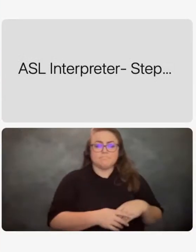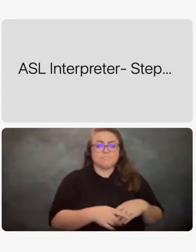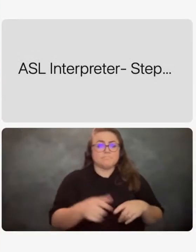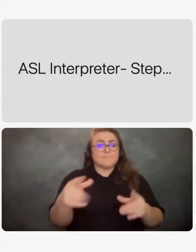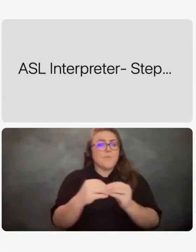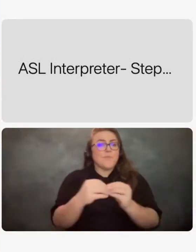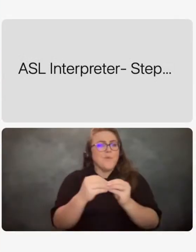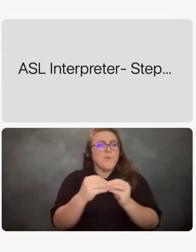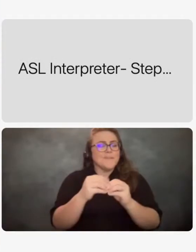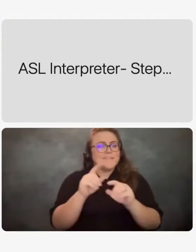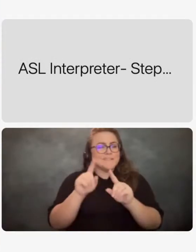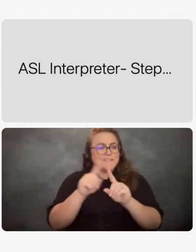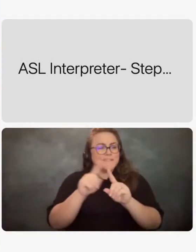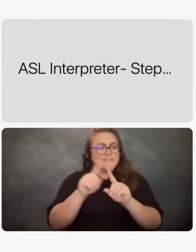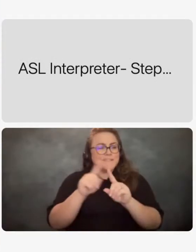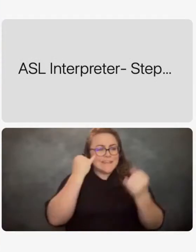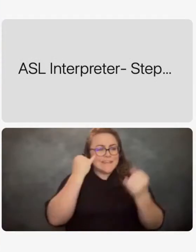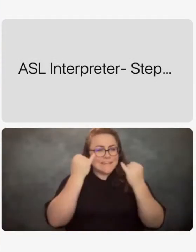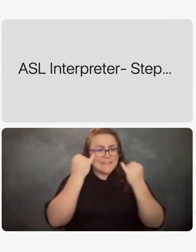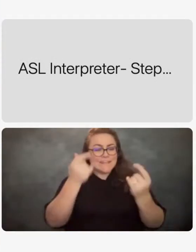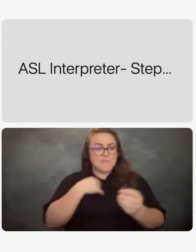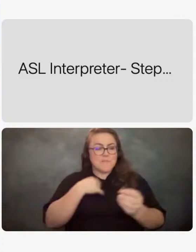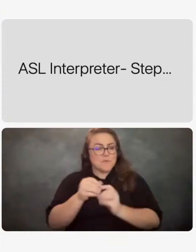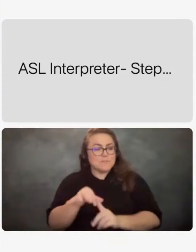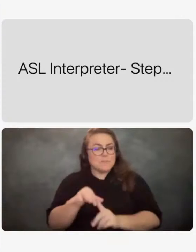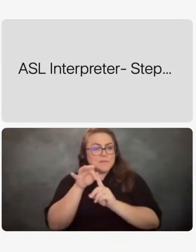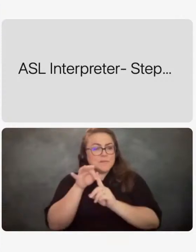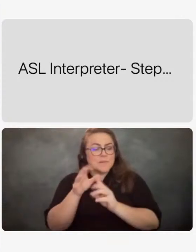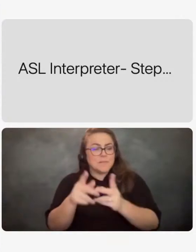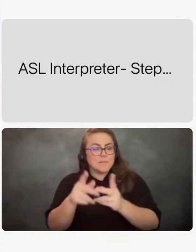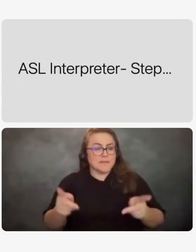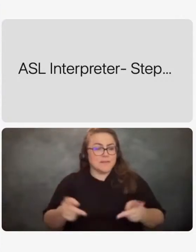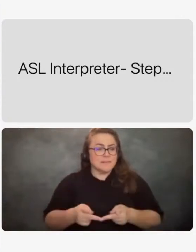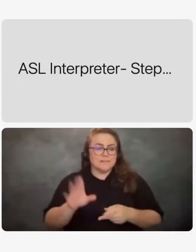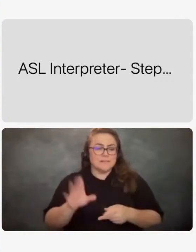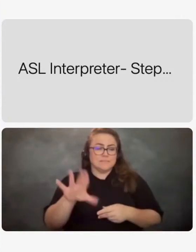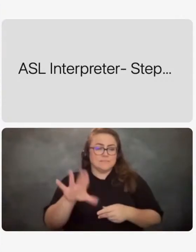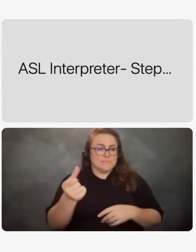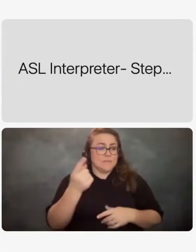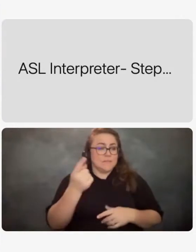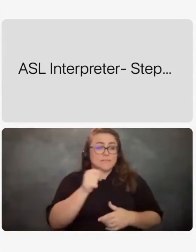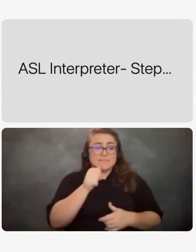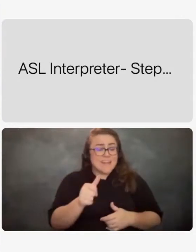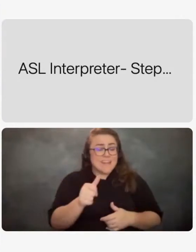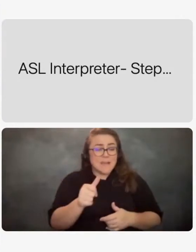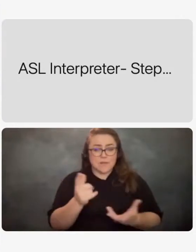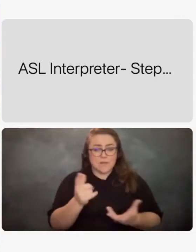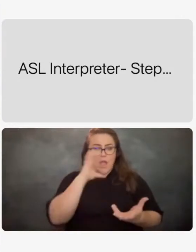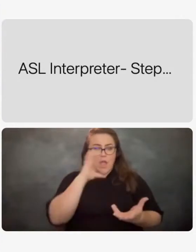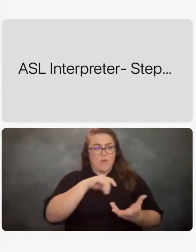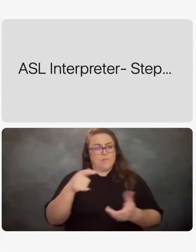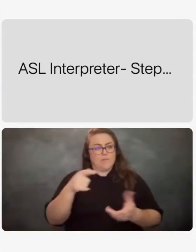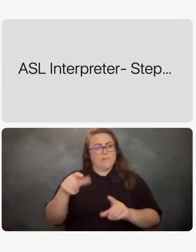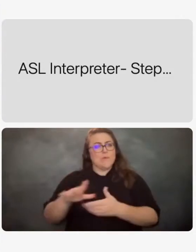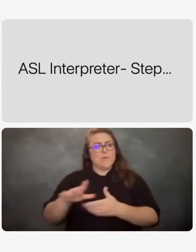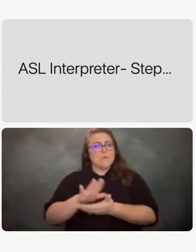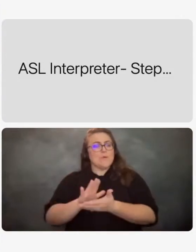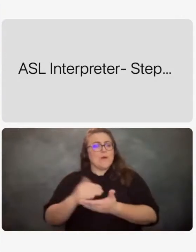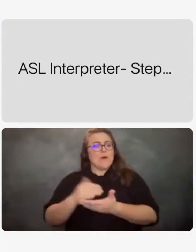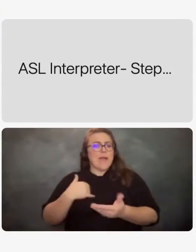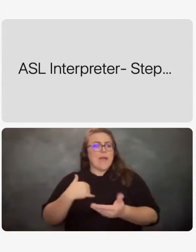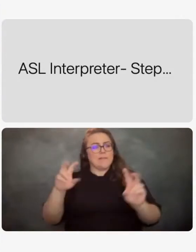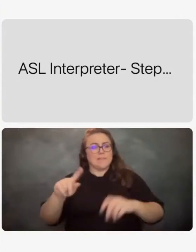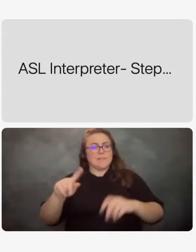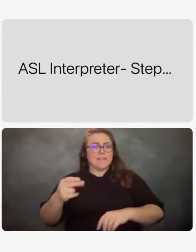within a school. So, it's not uncommon now for some elementary schools to have a theme to them, whether it might be VAPA or STEM. You can